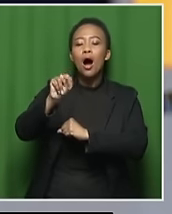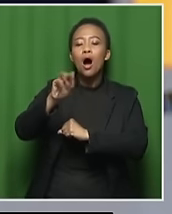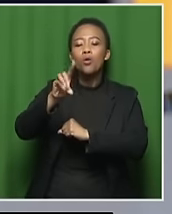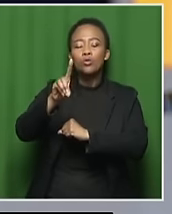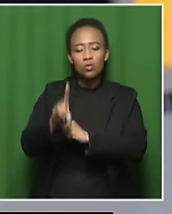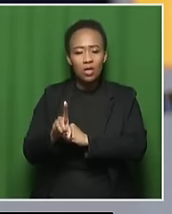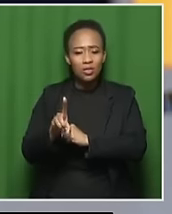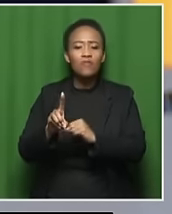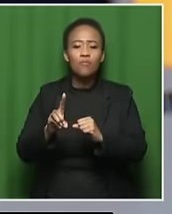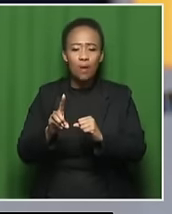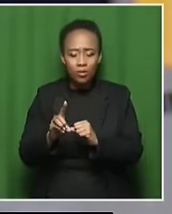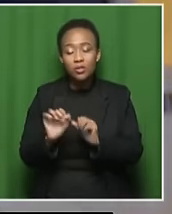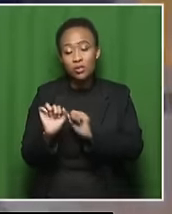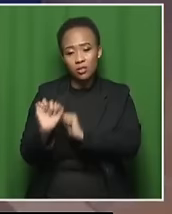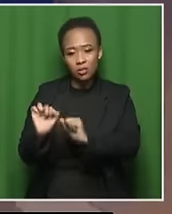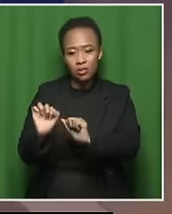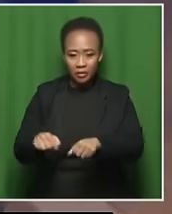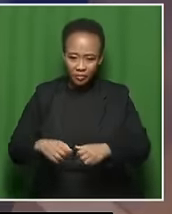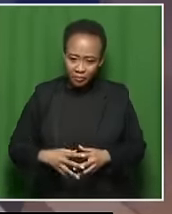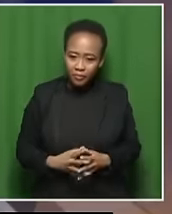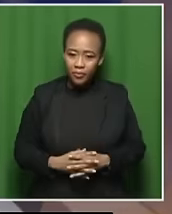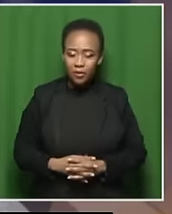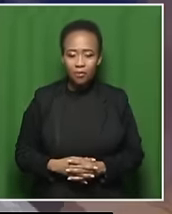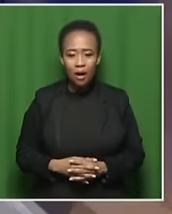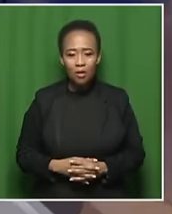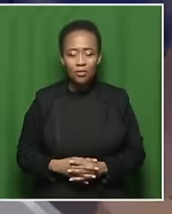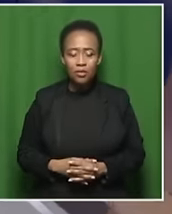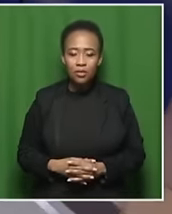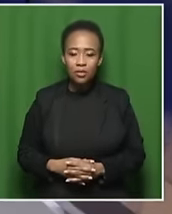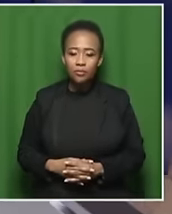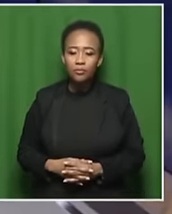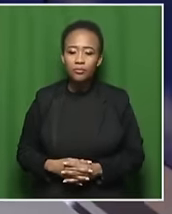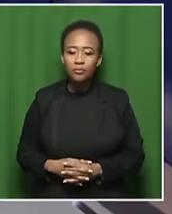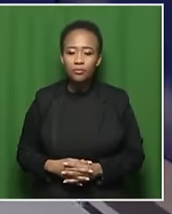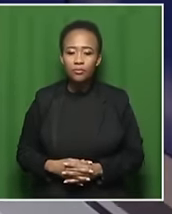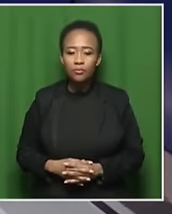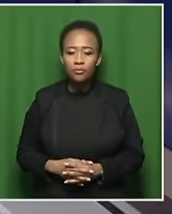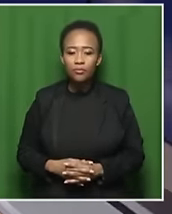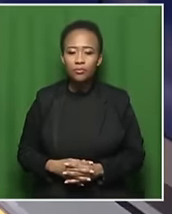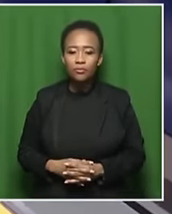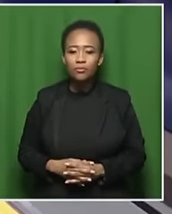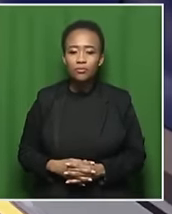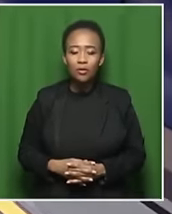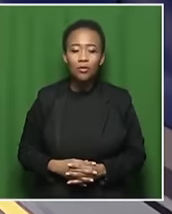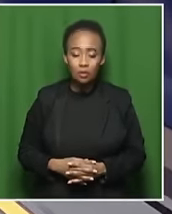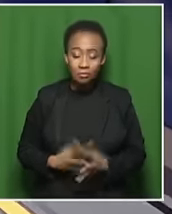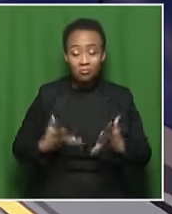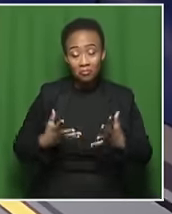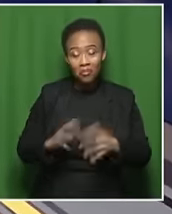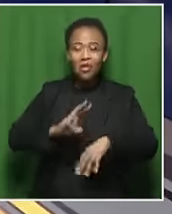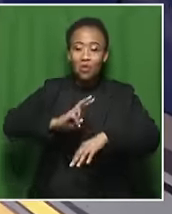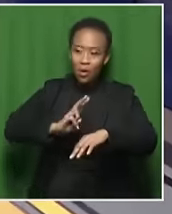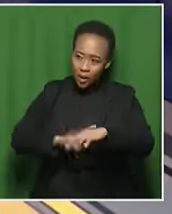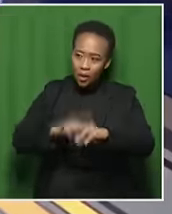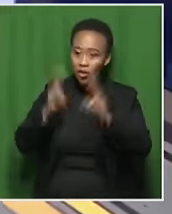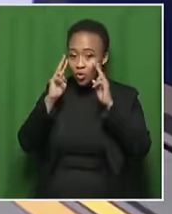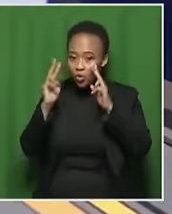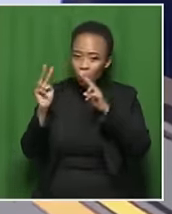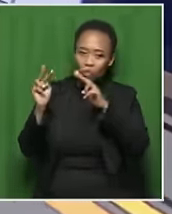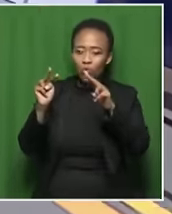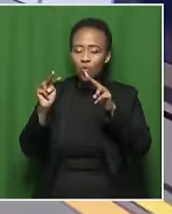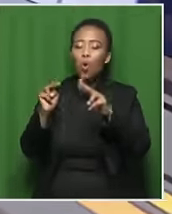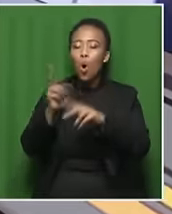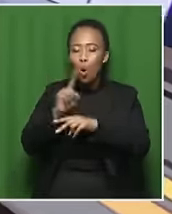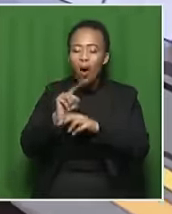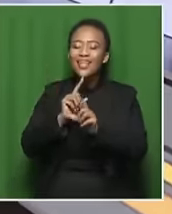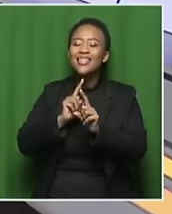going to come back to the reparations issue, and Samuel, you'll have a chance to do that. But let's quickly take a look here. Nkosikona